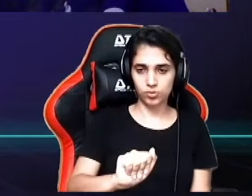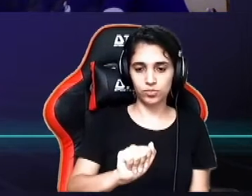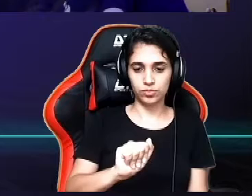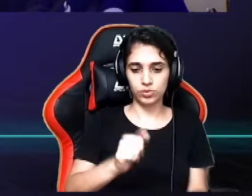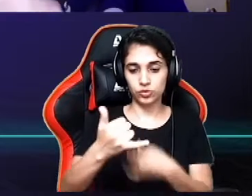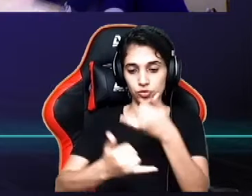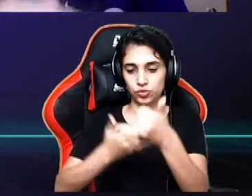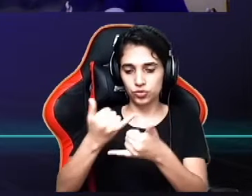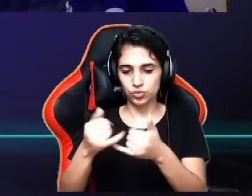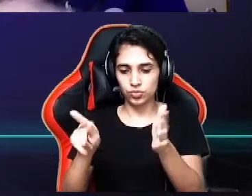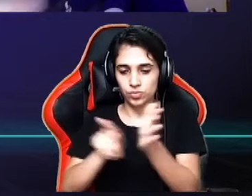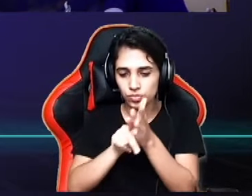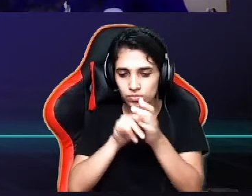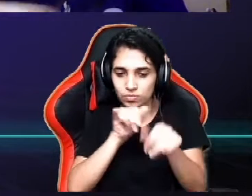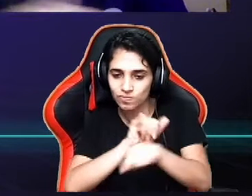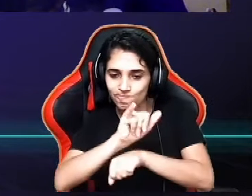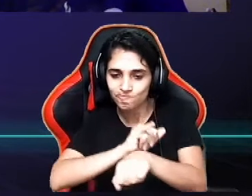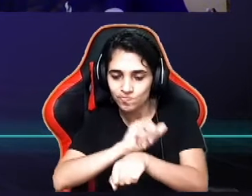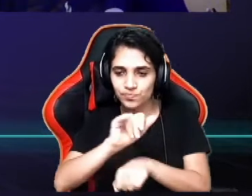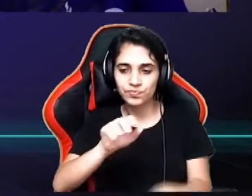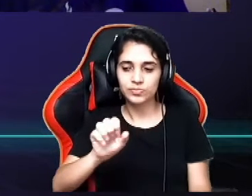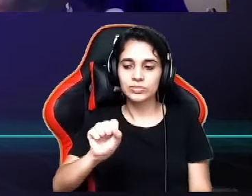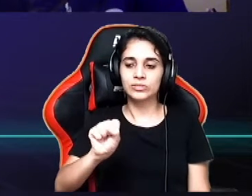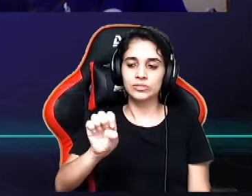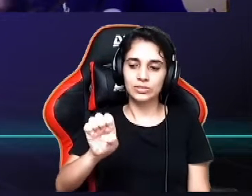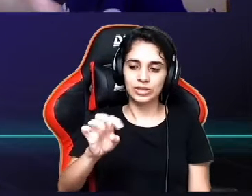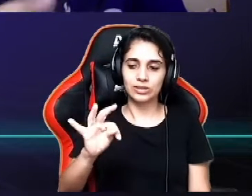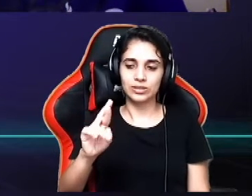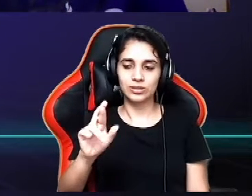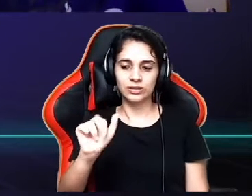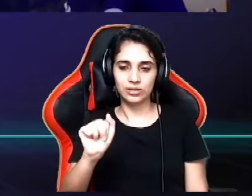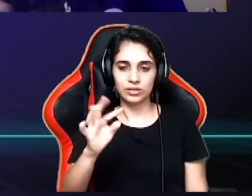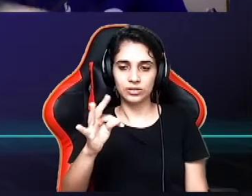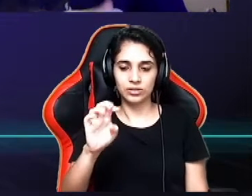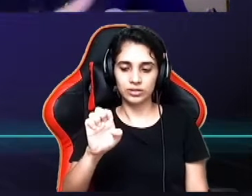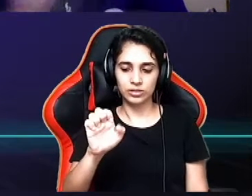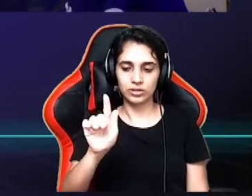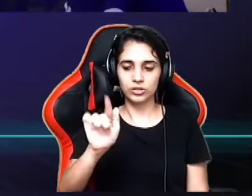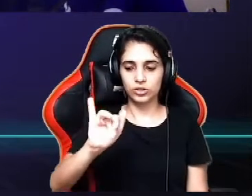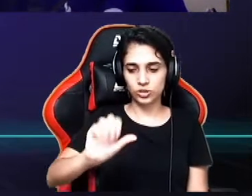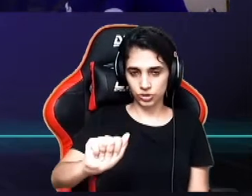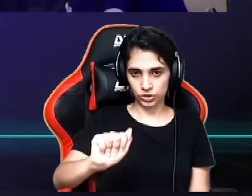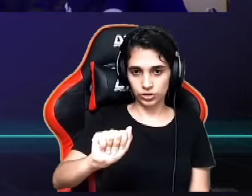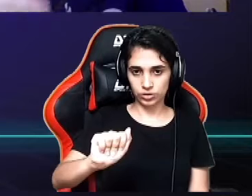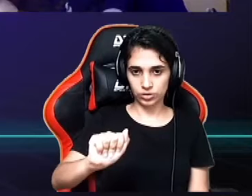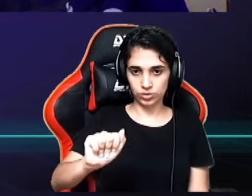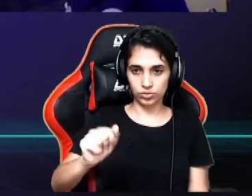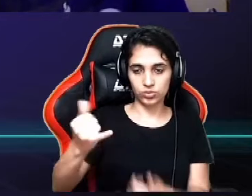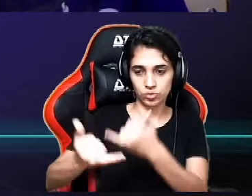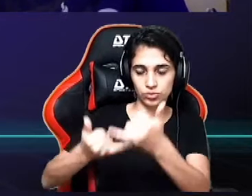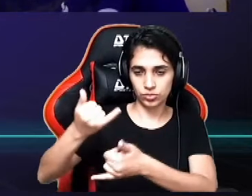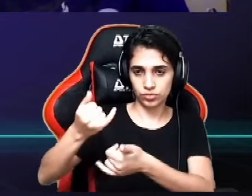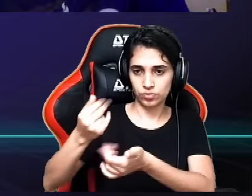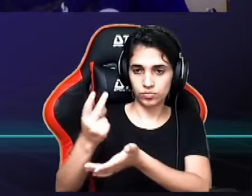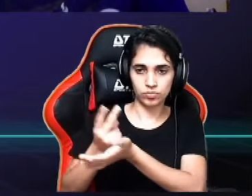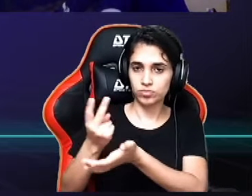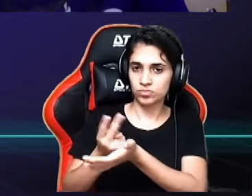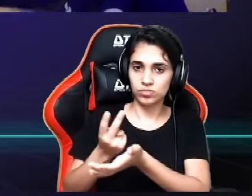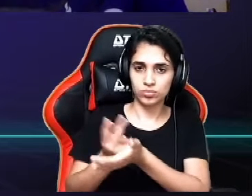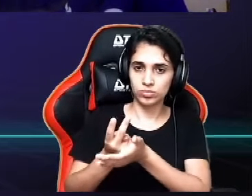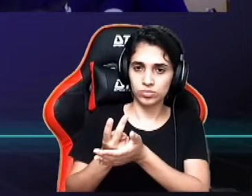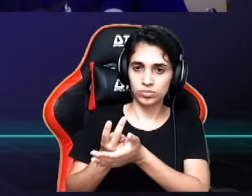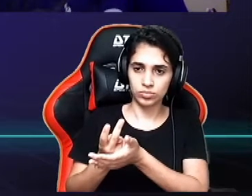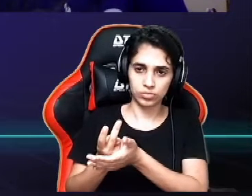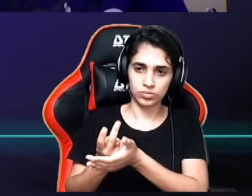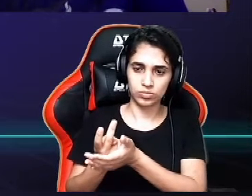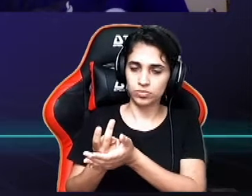strategy games, and some features we can talk about is that the game is 100%